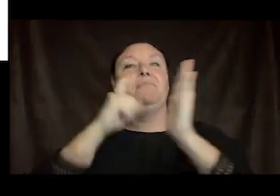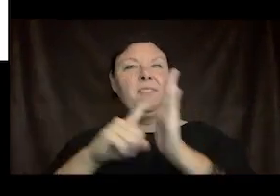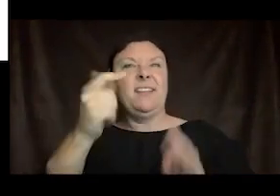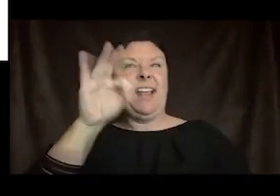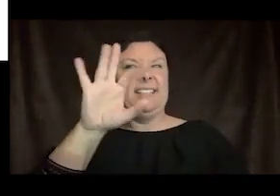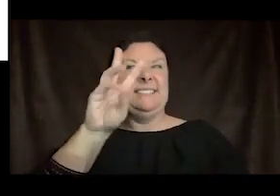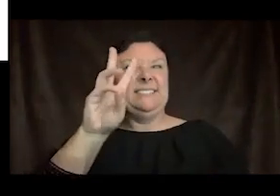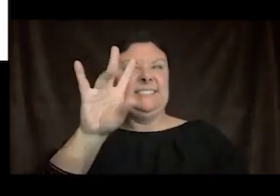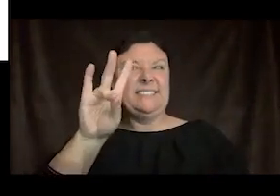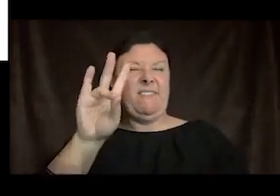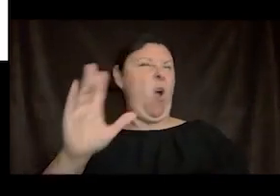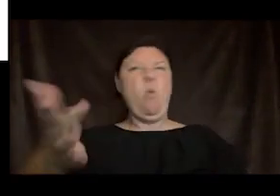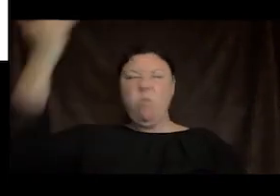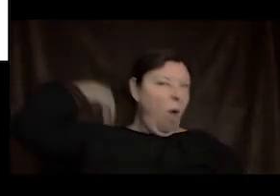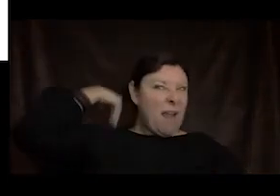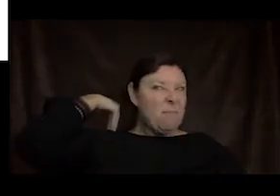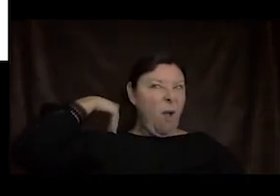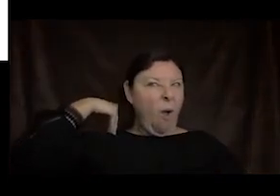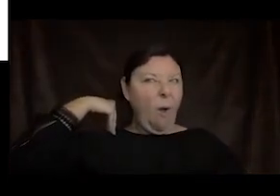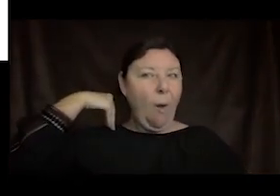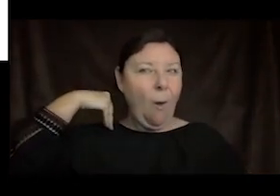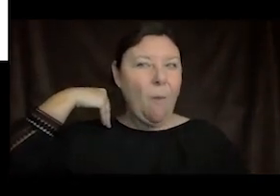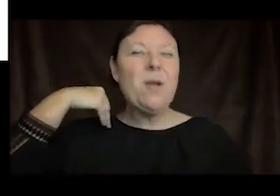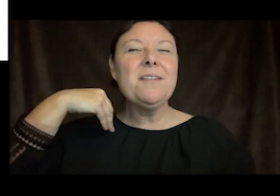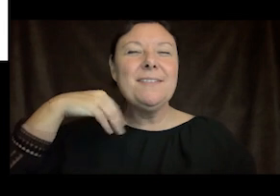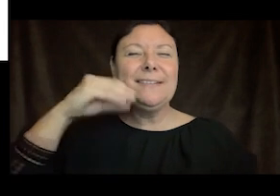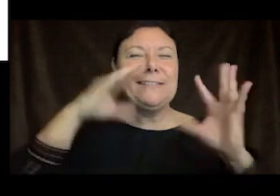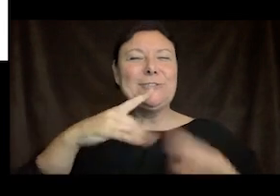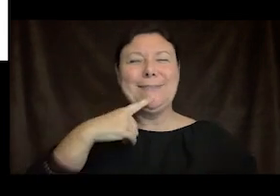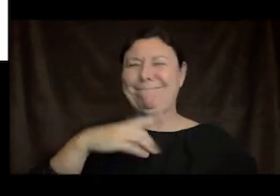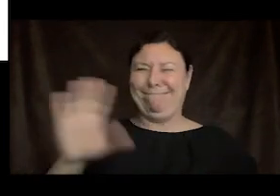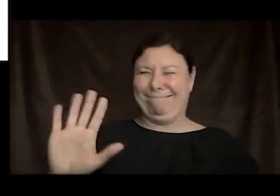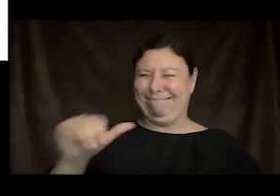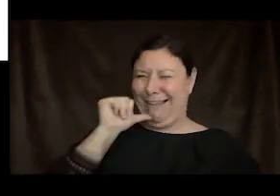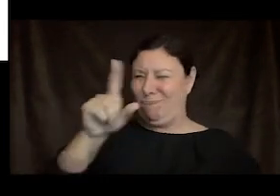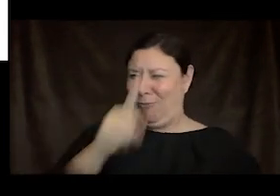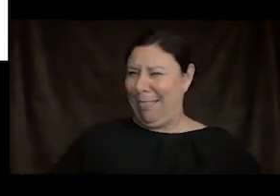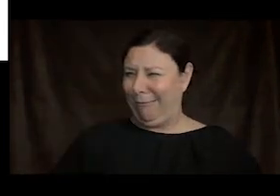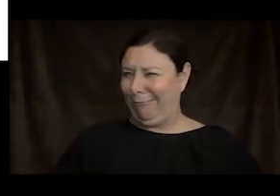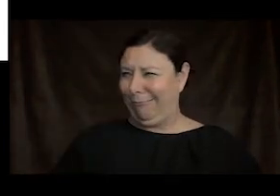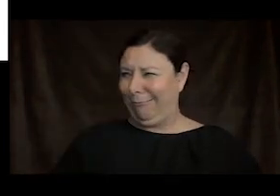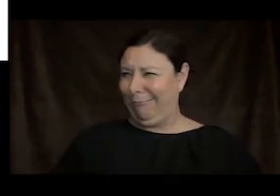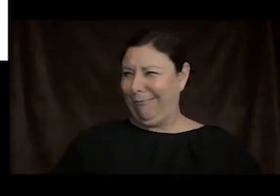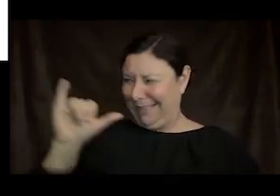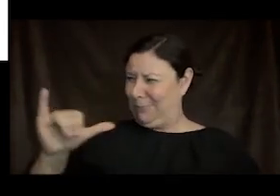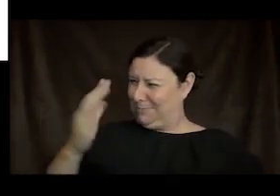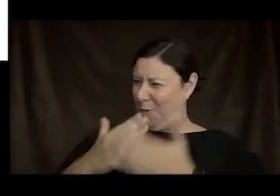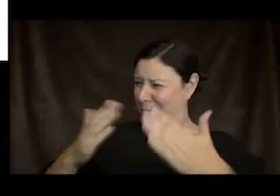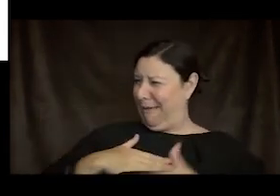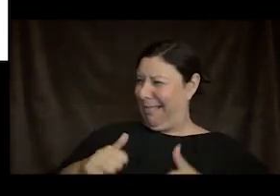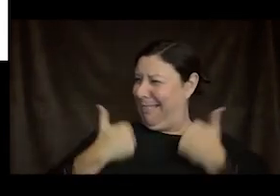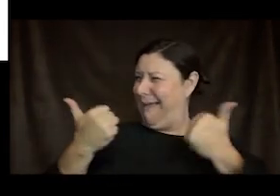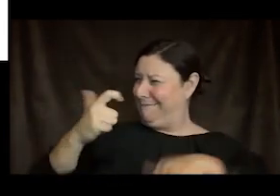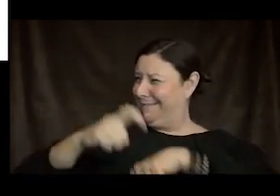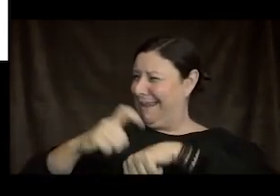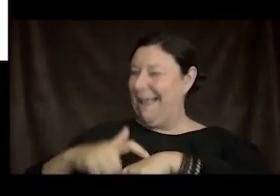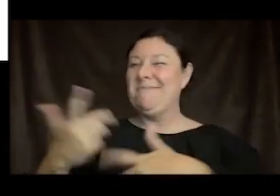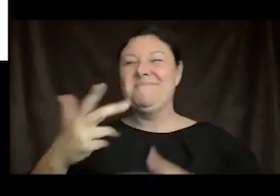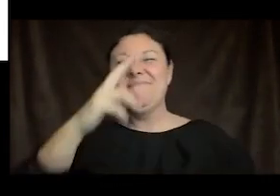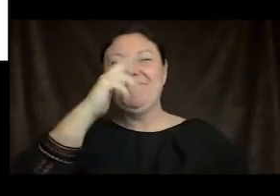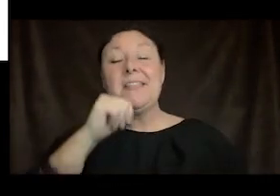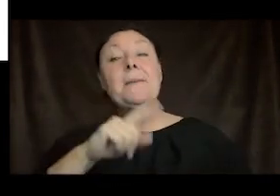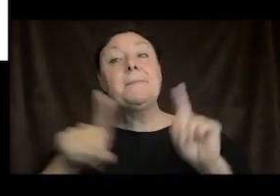1967 seemed like a lifetime, like, wow, that was so long ago. And the teacher's like, no, it's not that long ago in my lifetime. But we can see across